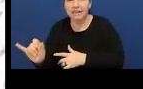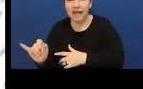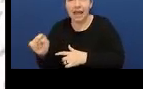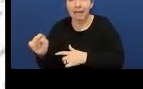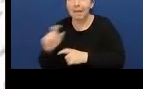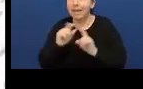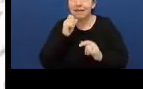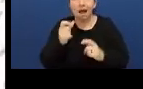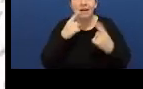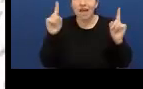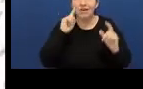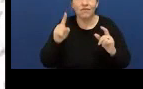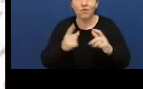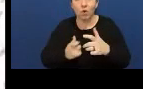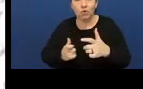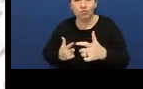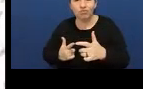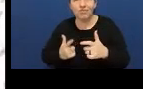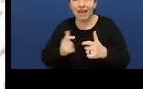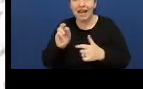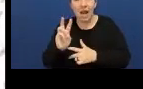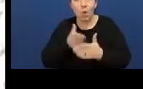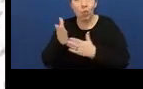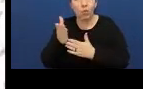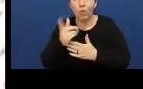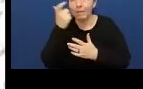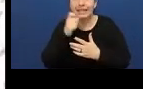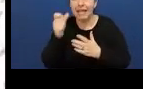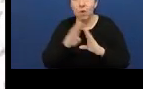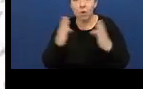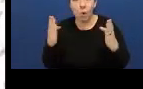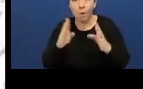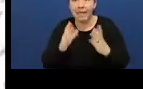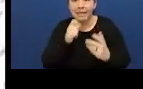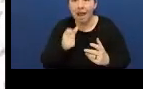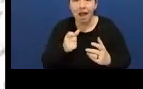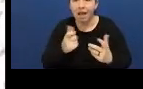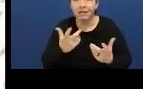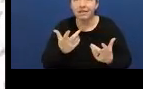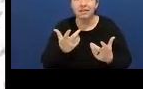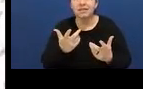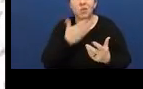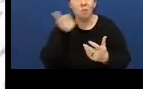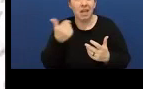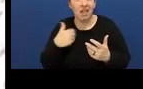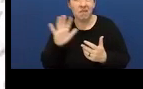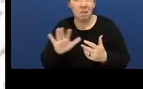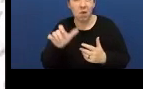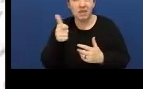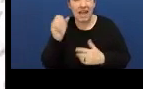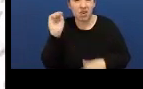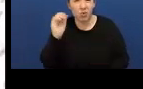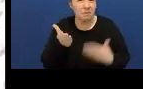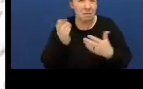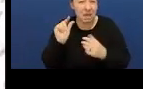for shooting an arrow through. They don't flare open. So at best, you have about a 10 degree, maybe slightly